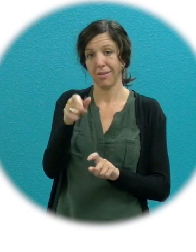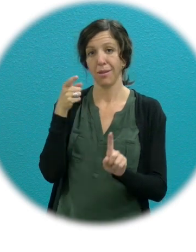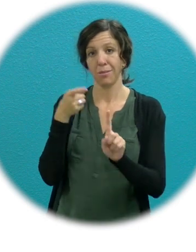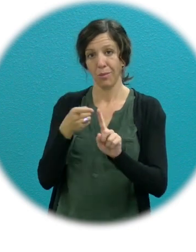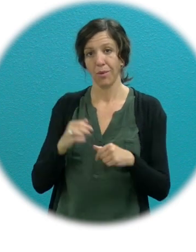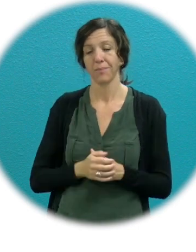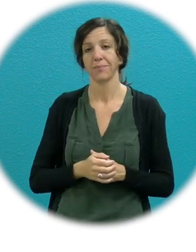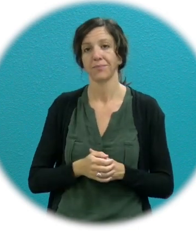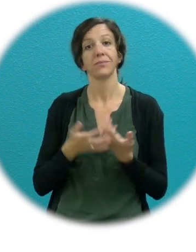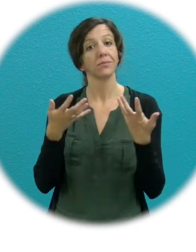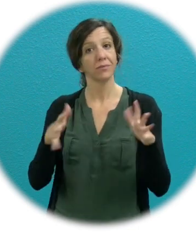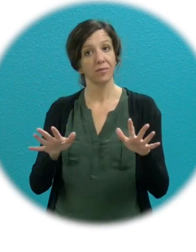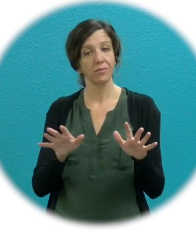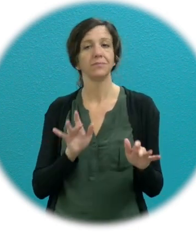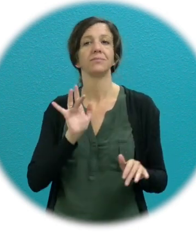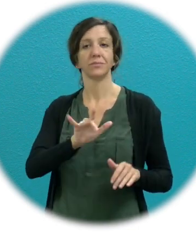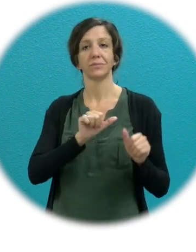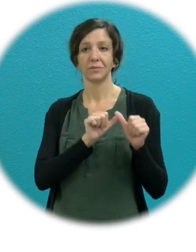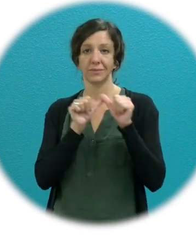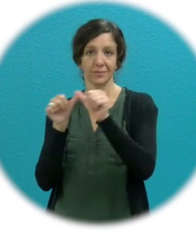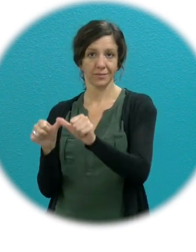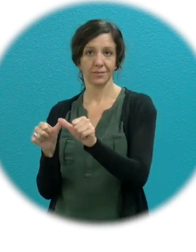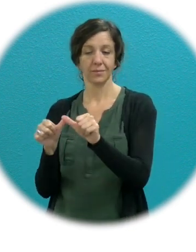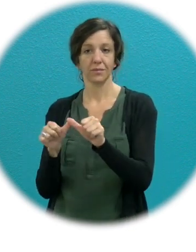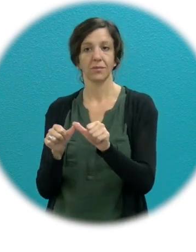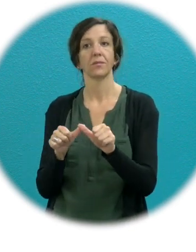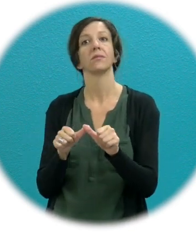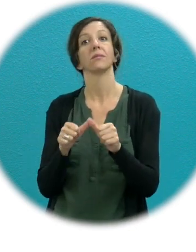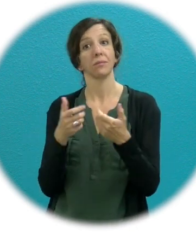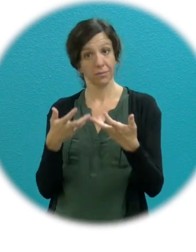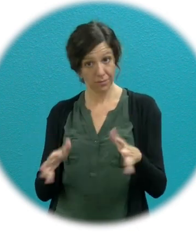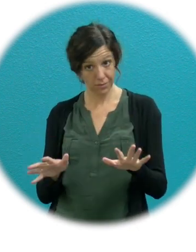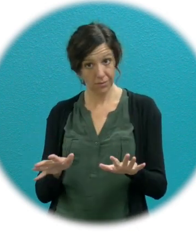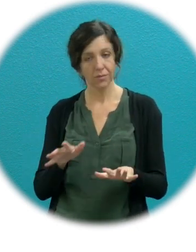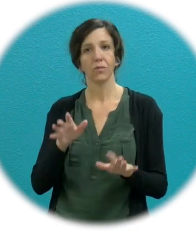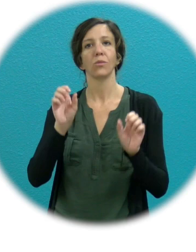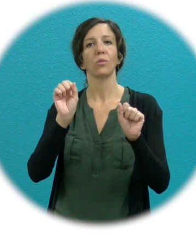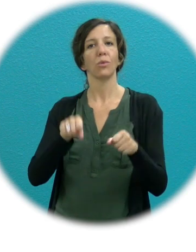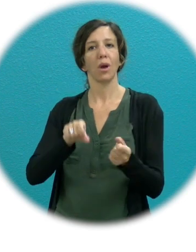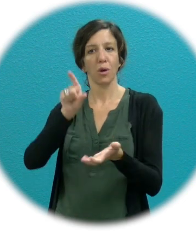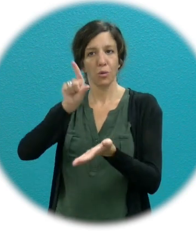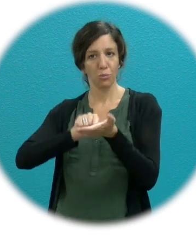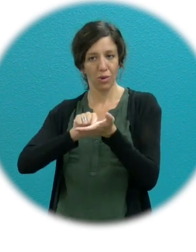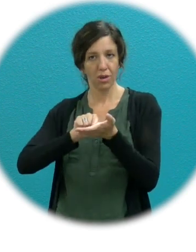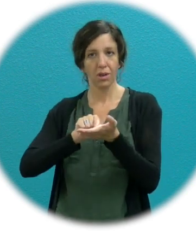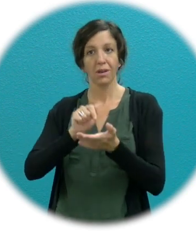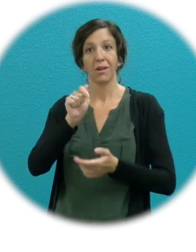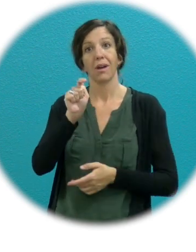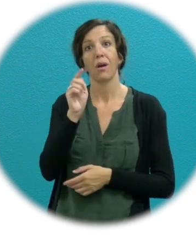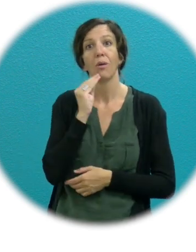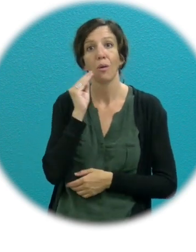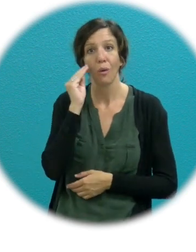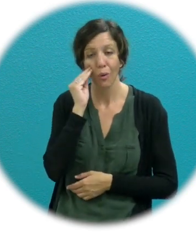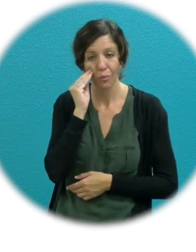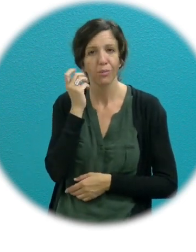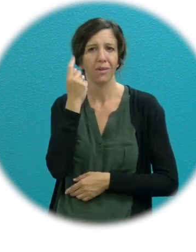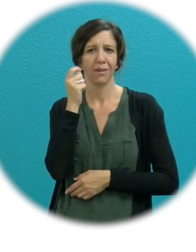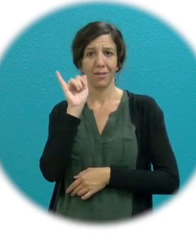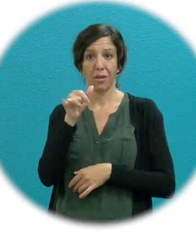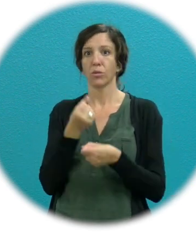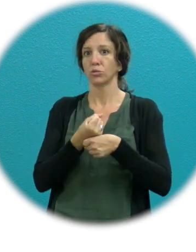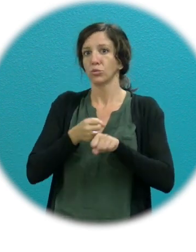You can push continue, and then you can print your ballot independently from home, securely and